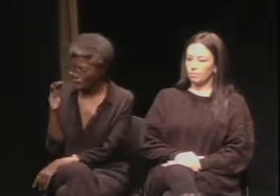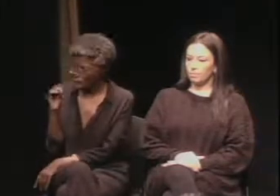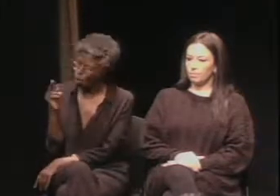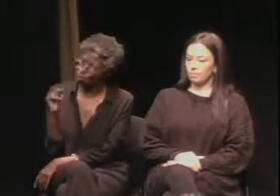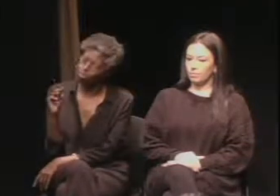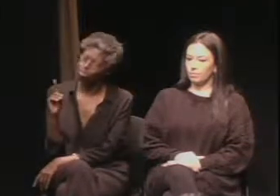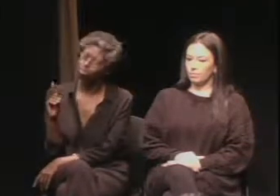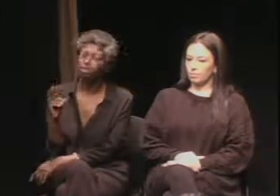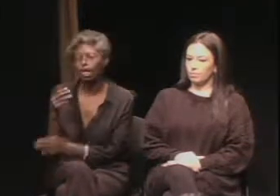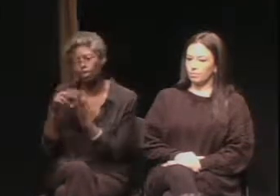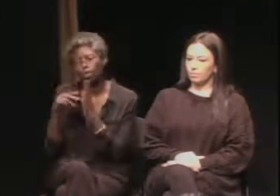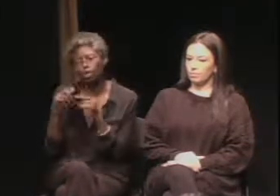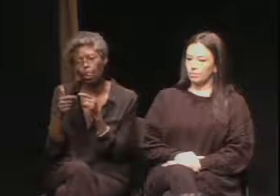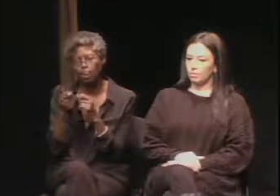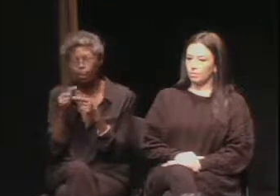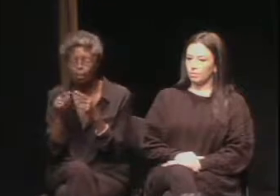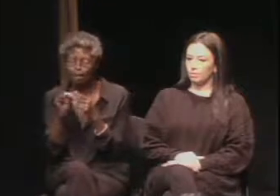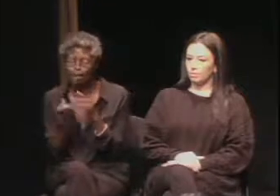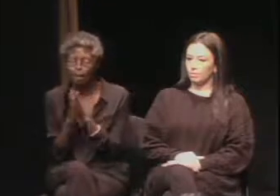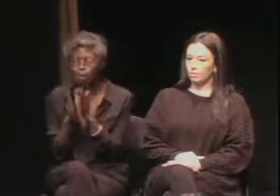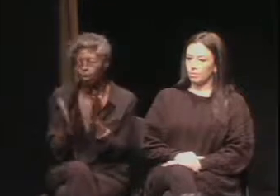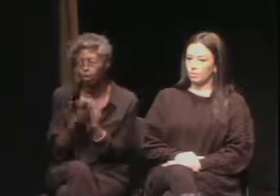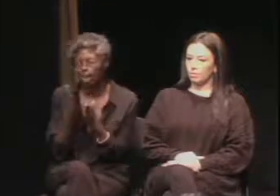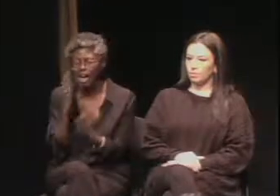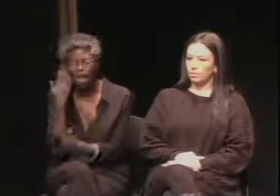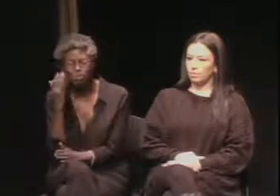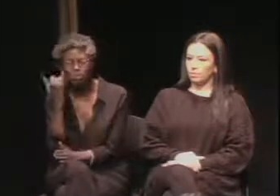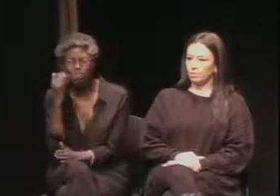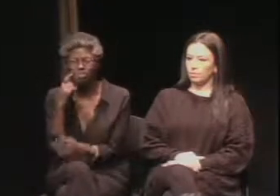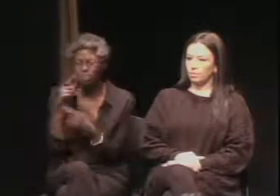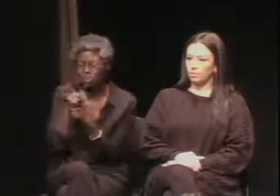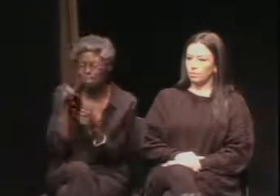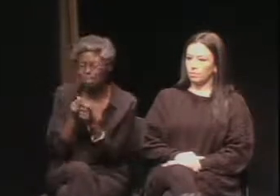no? Sure. I don't know if you have a specific.